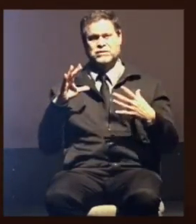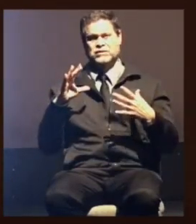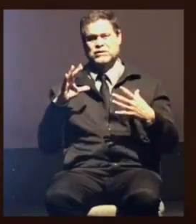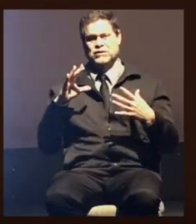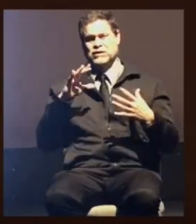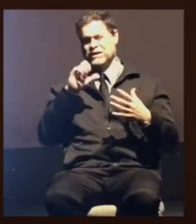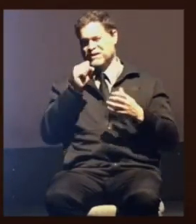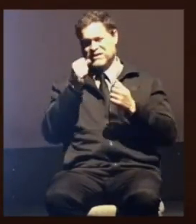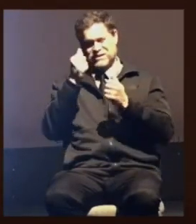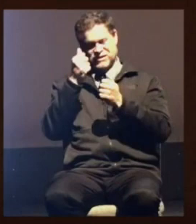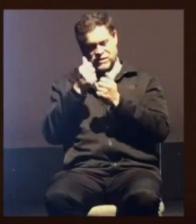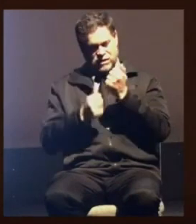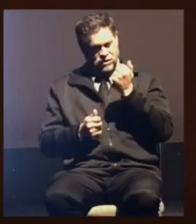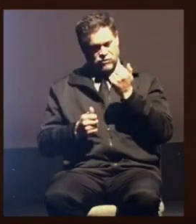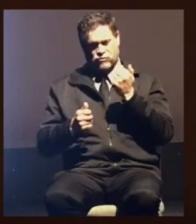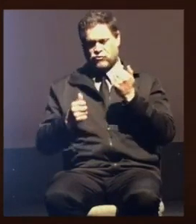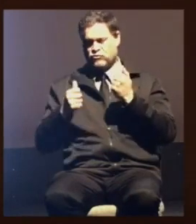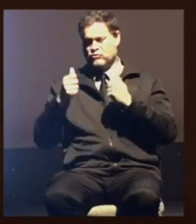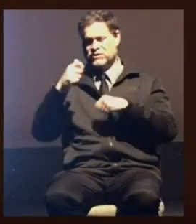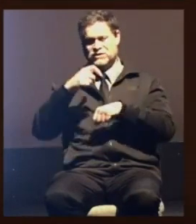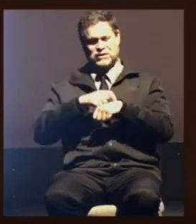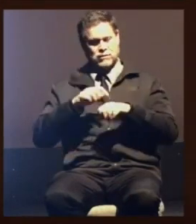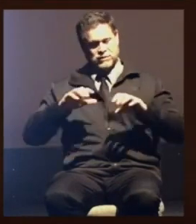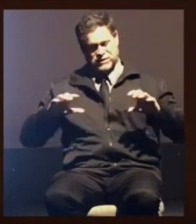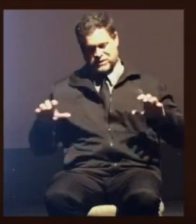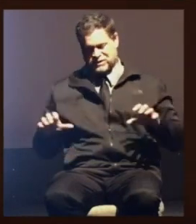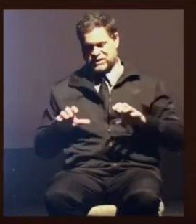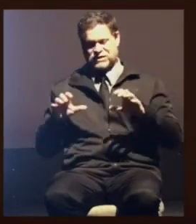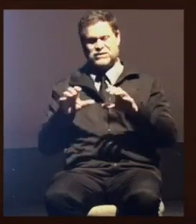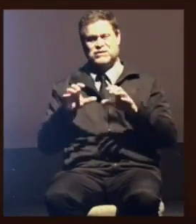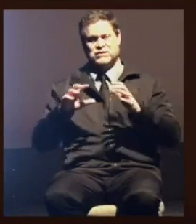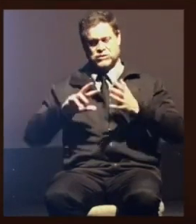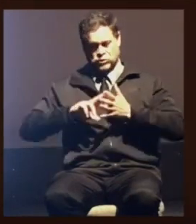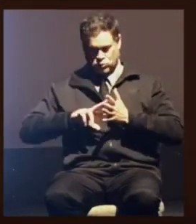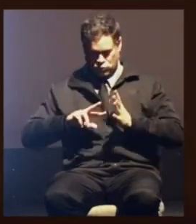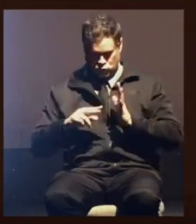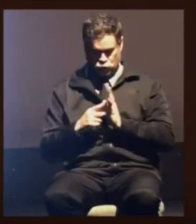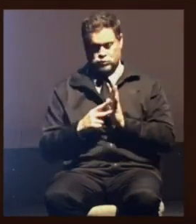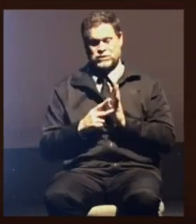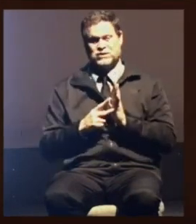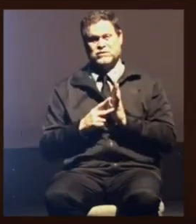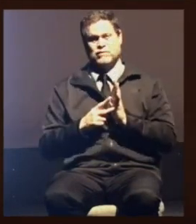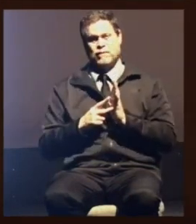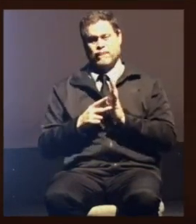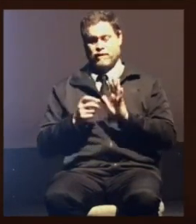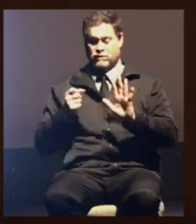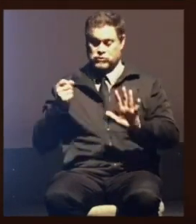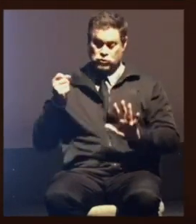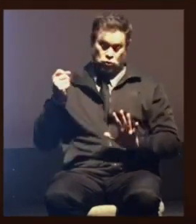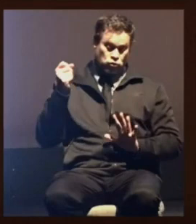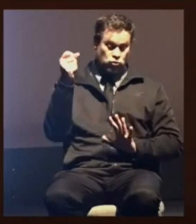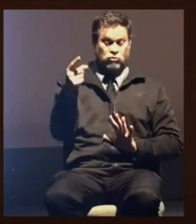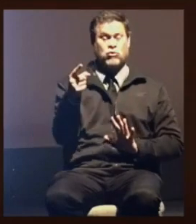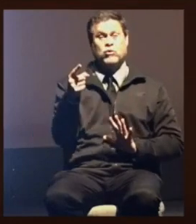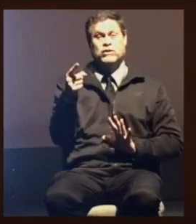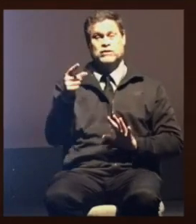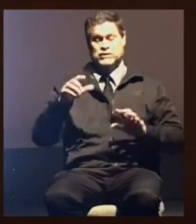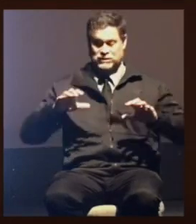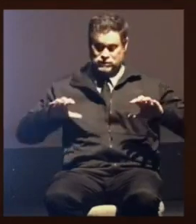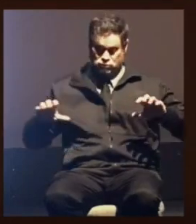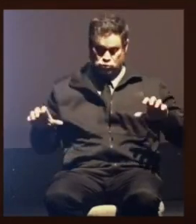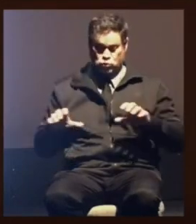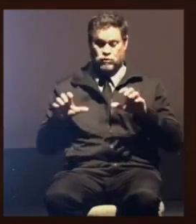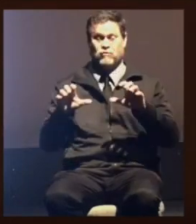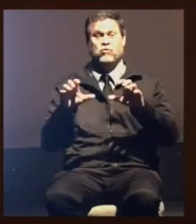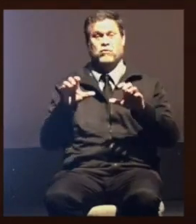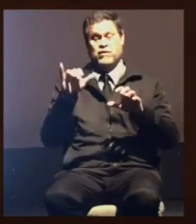It's every time he does it, there's a purpose. He's throwing that football. He's performing